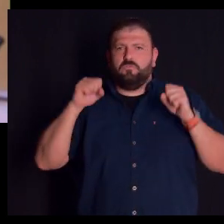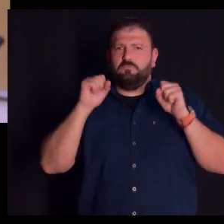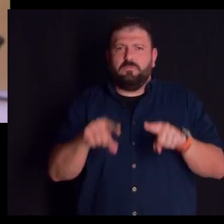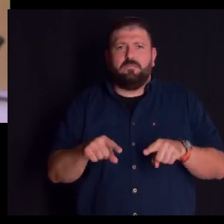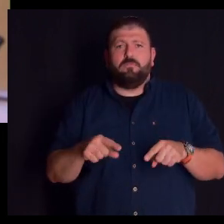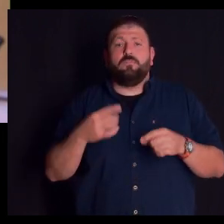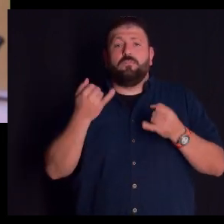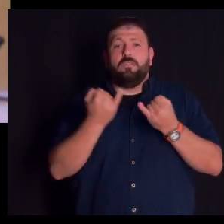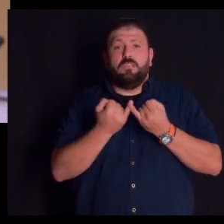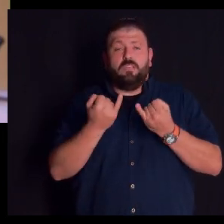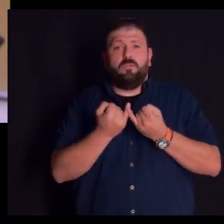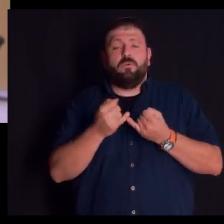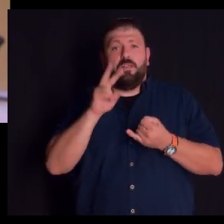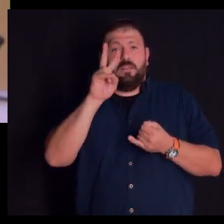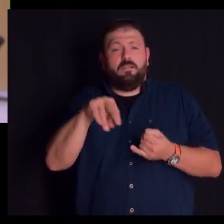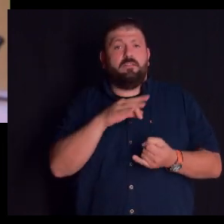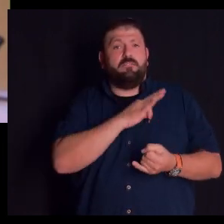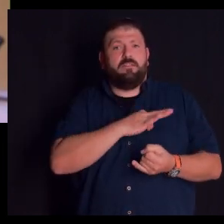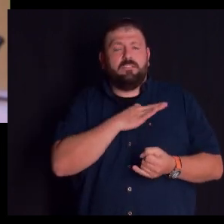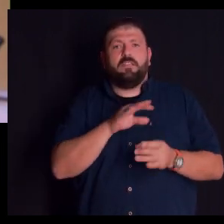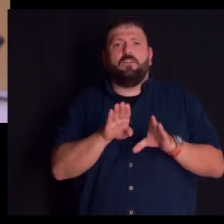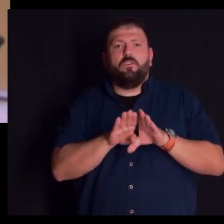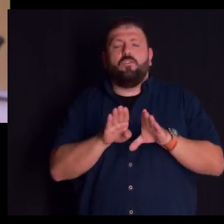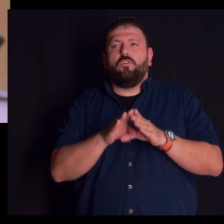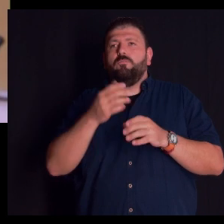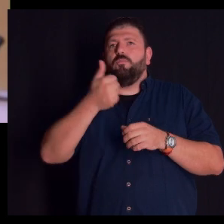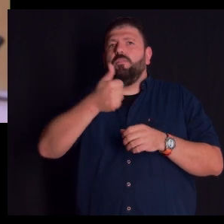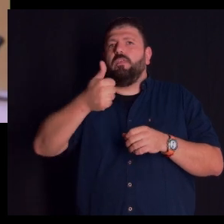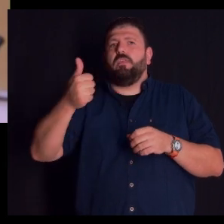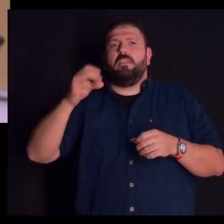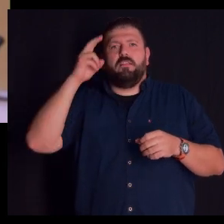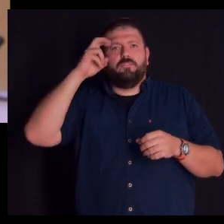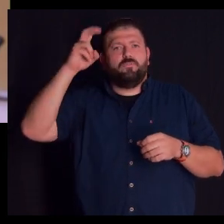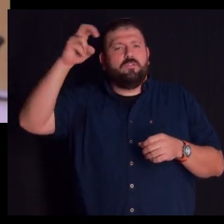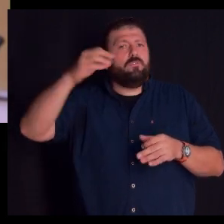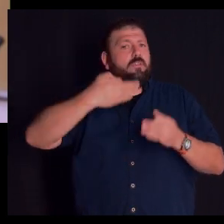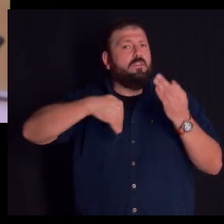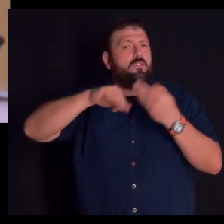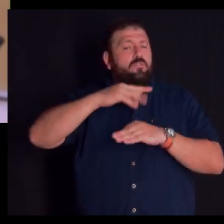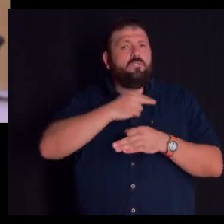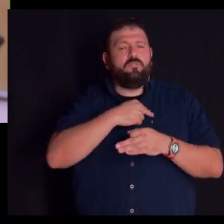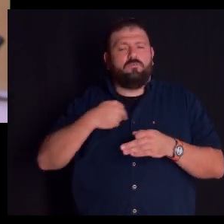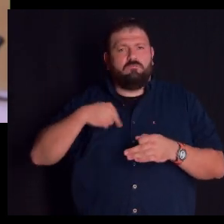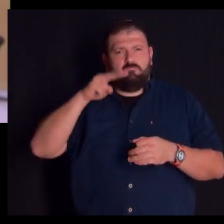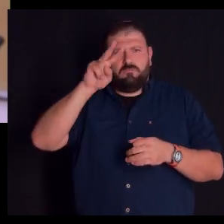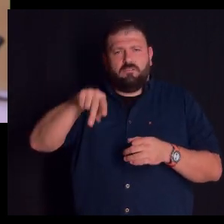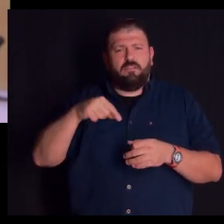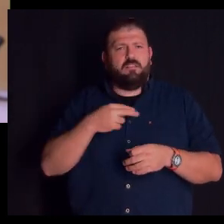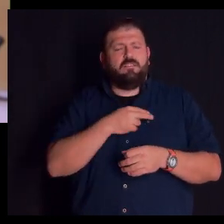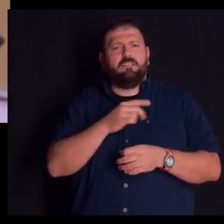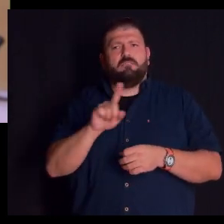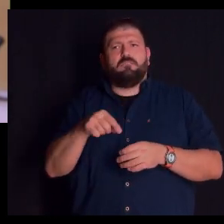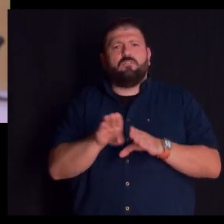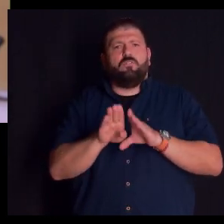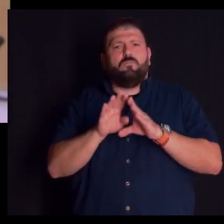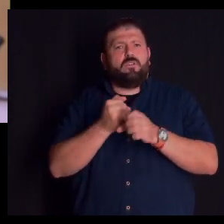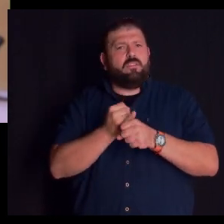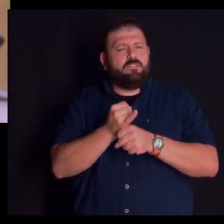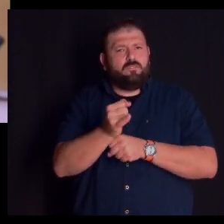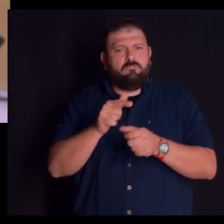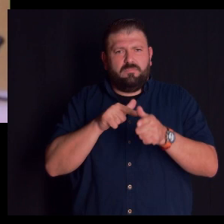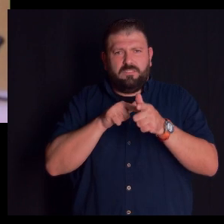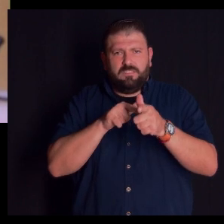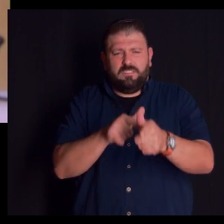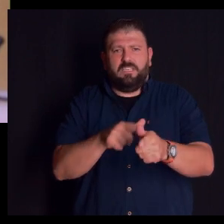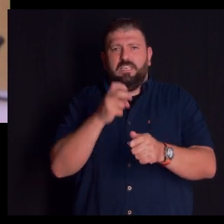promote, and the joy of achieving, helping others to achieve their dreams. That's a blessing.